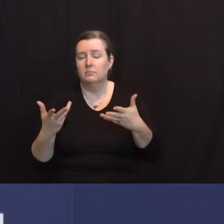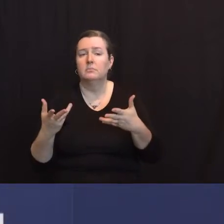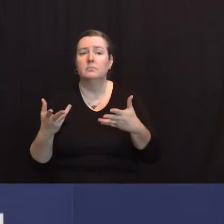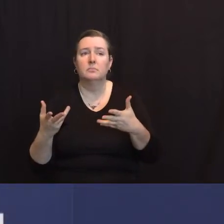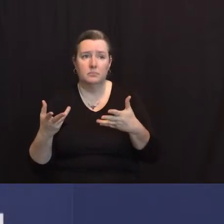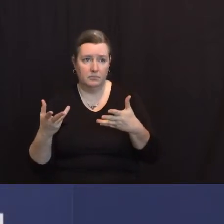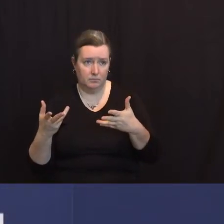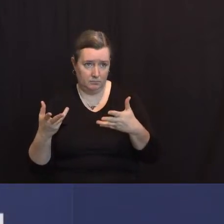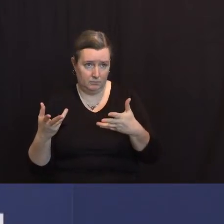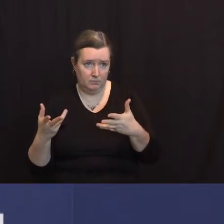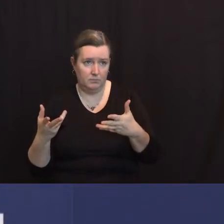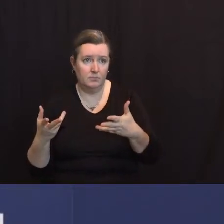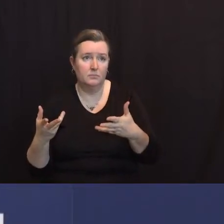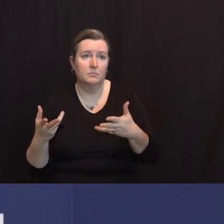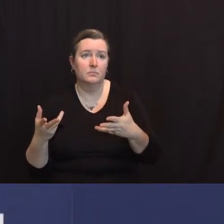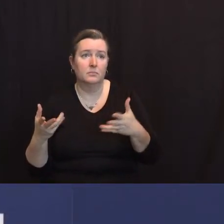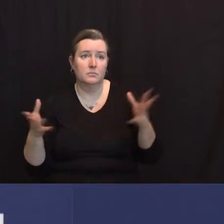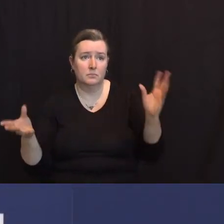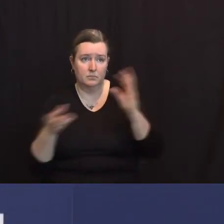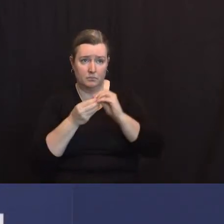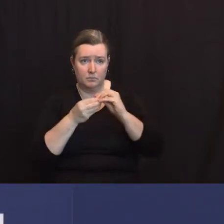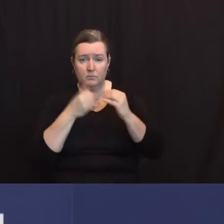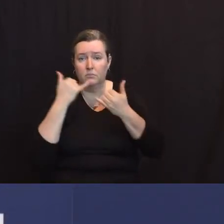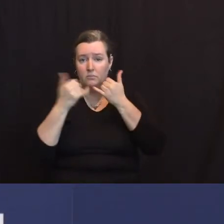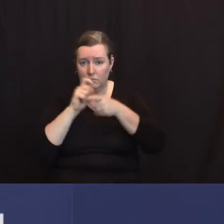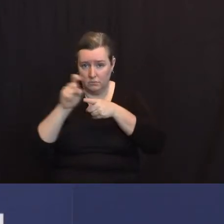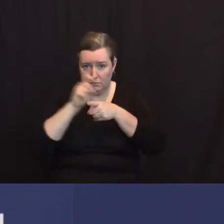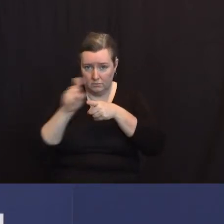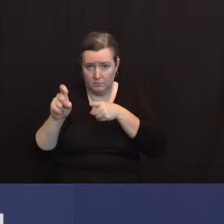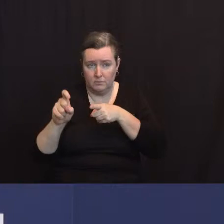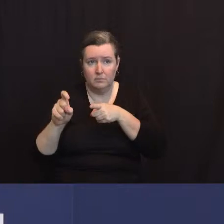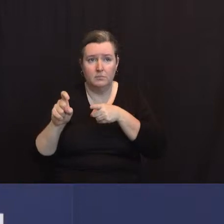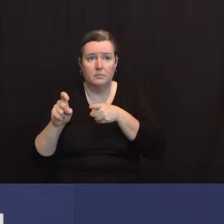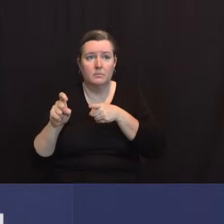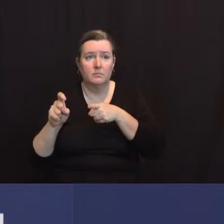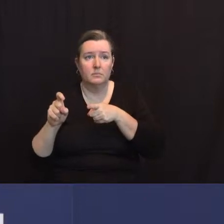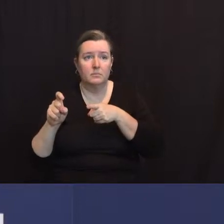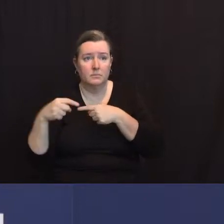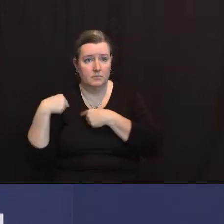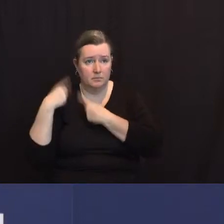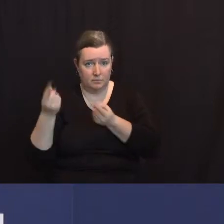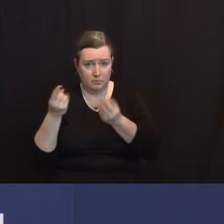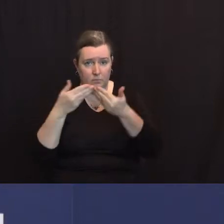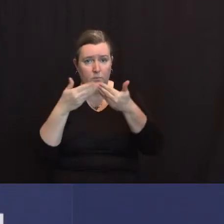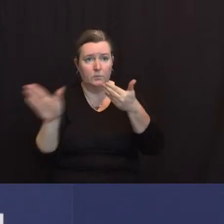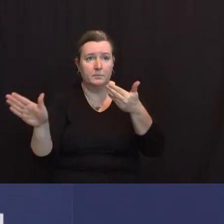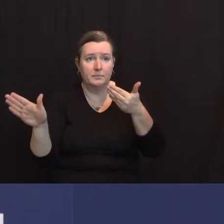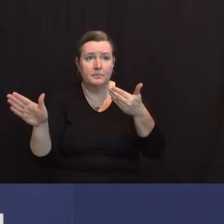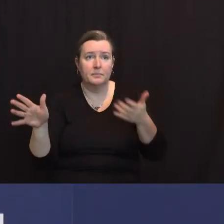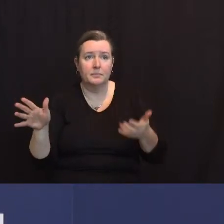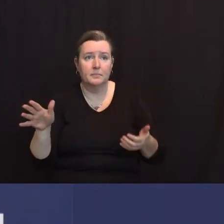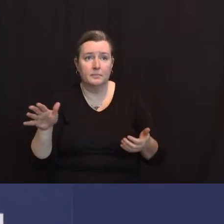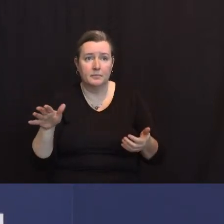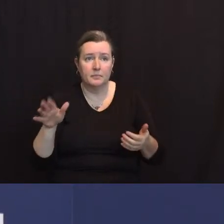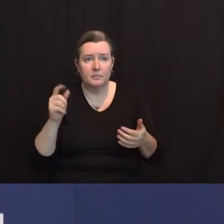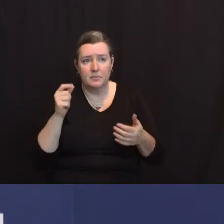Total calls to the call center since it started is a little over 1